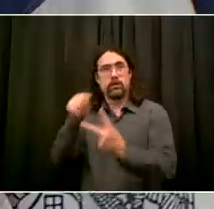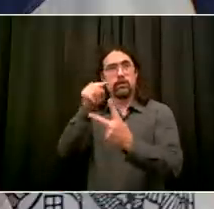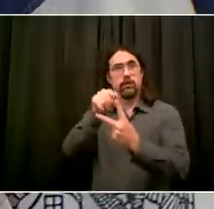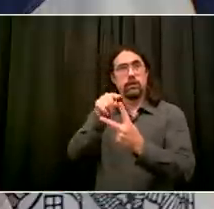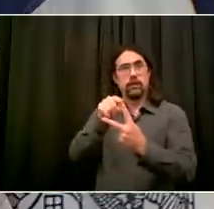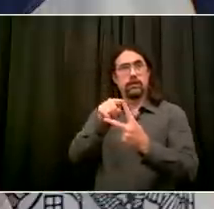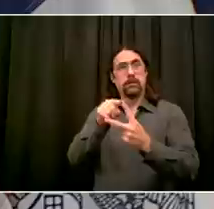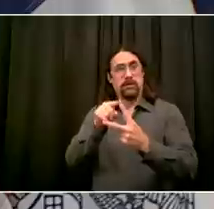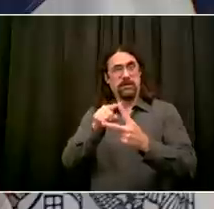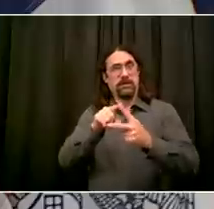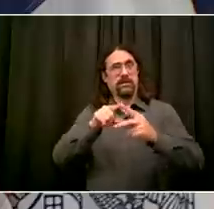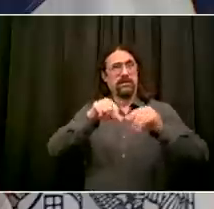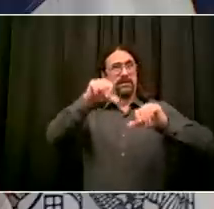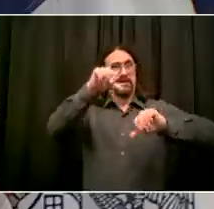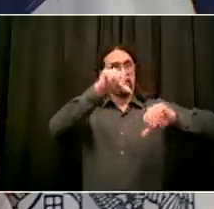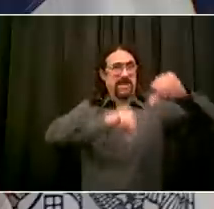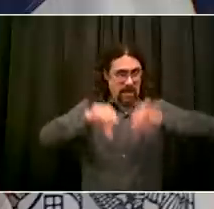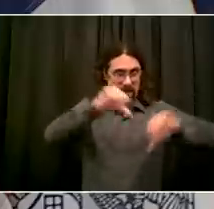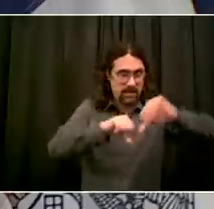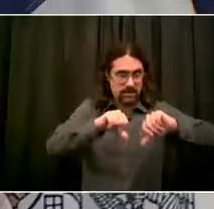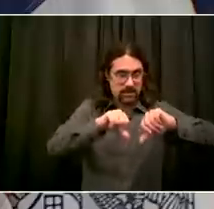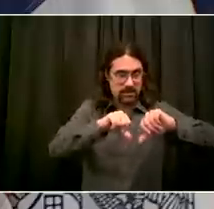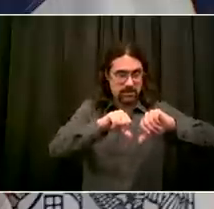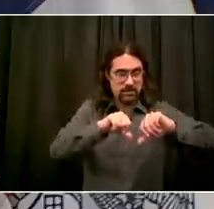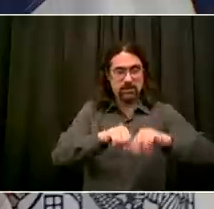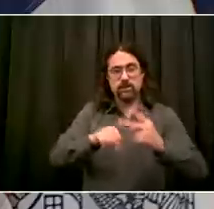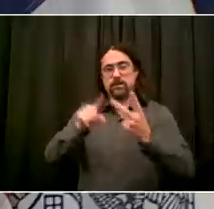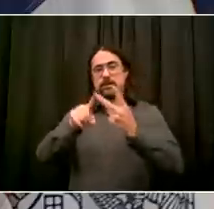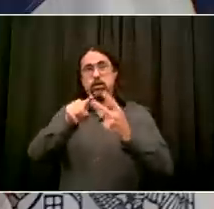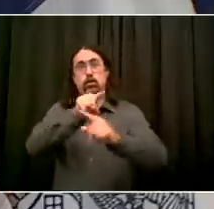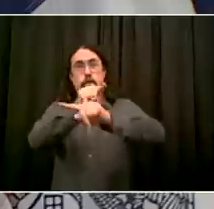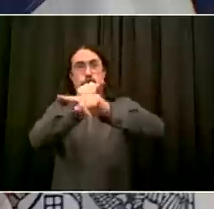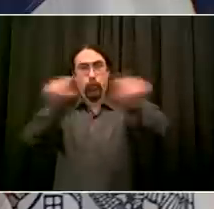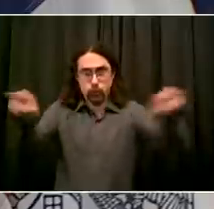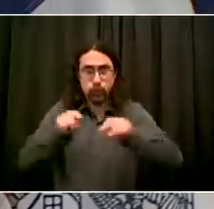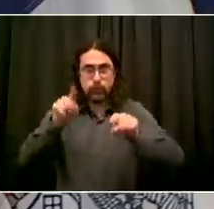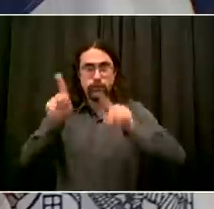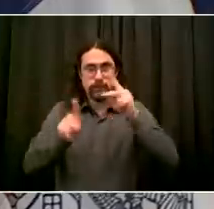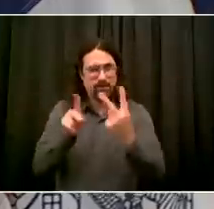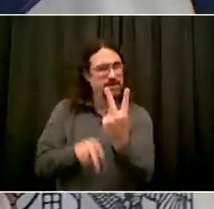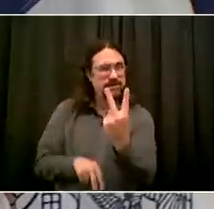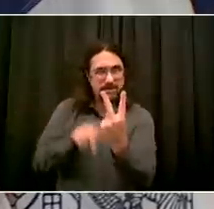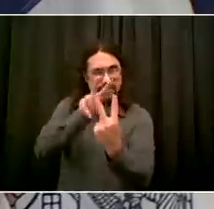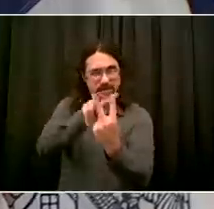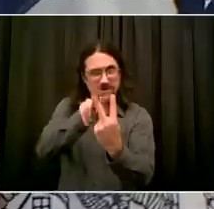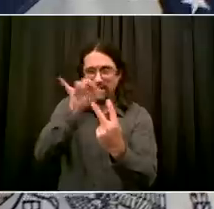New Yorkers did that. We're going to do that again, and we're going to keep this city safe. Thank you, everybody.